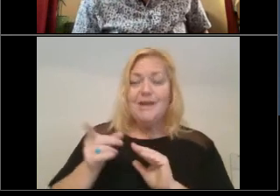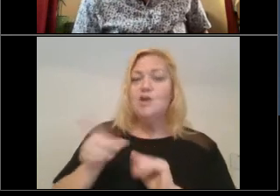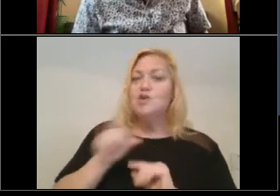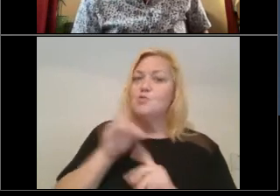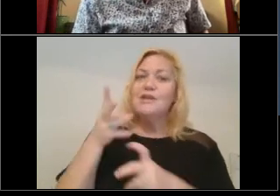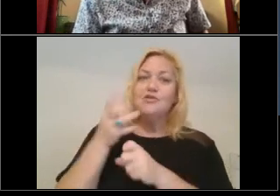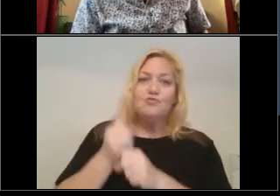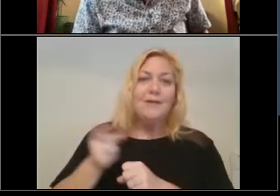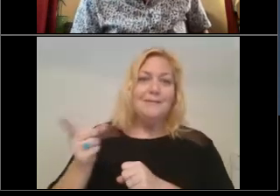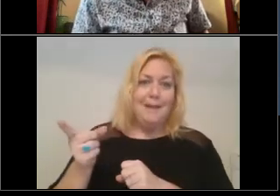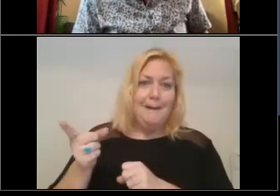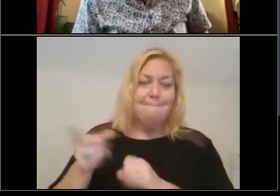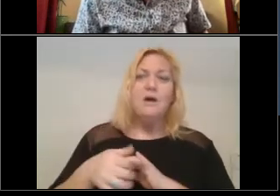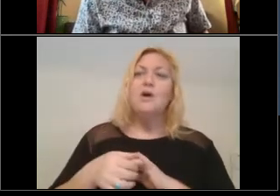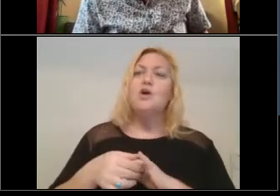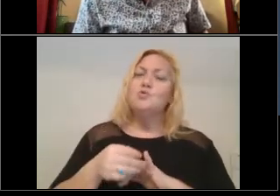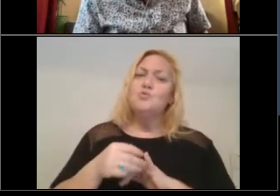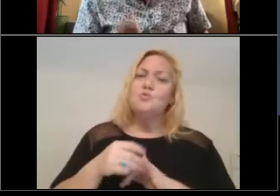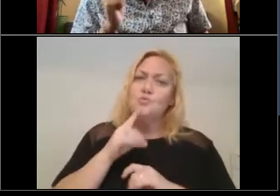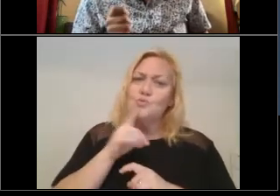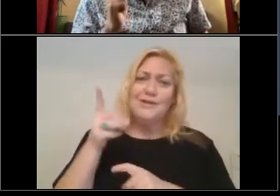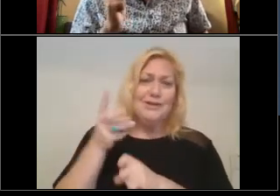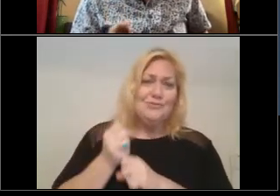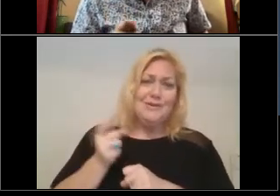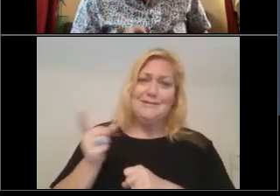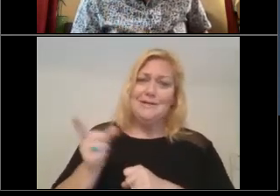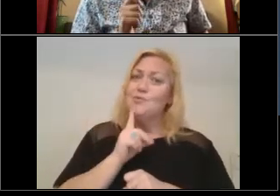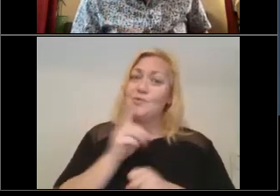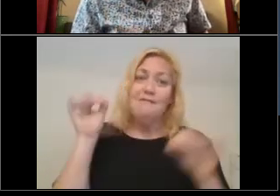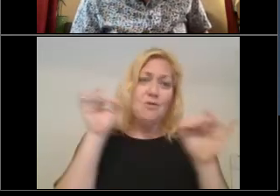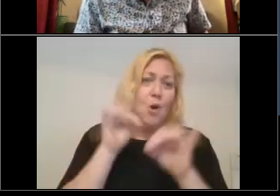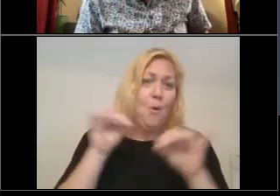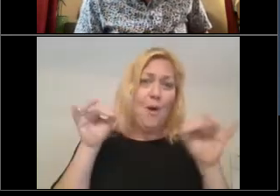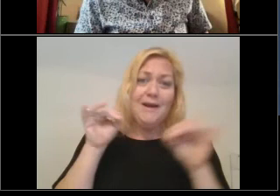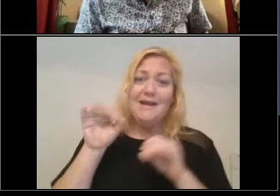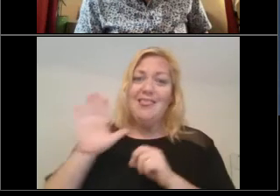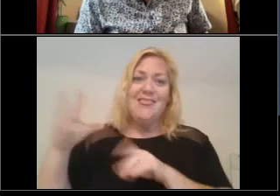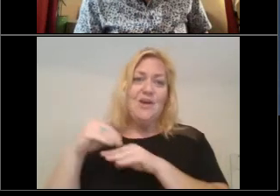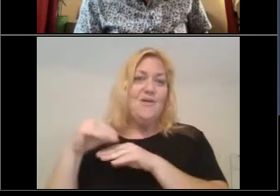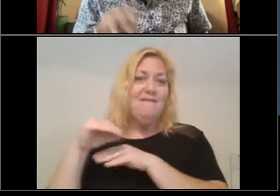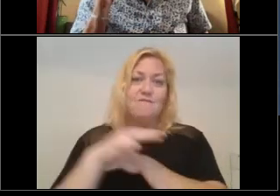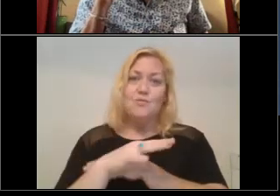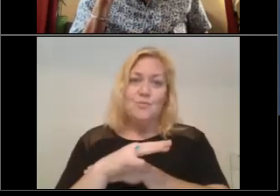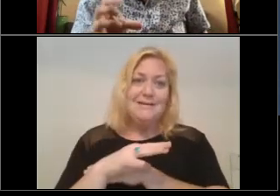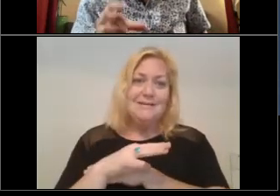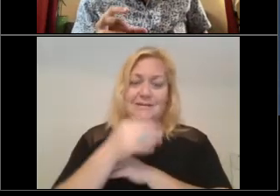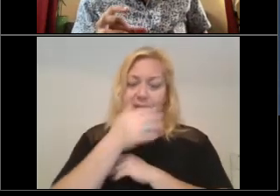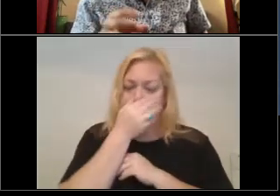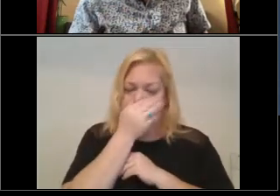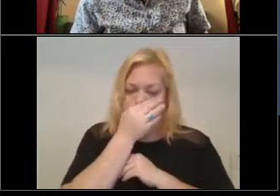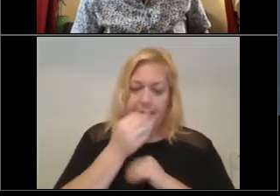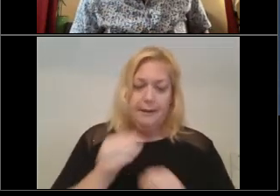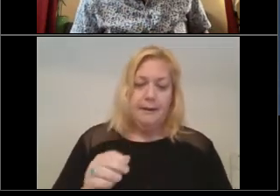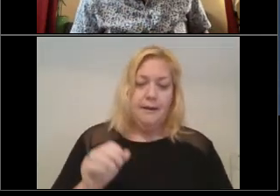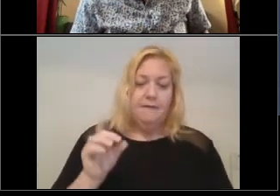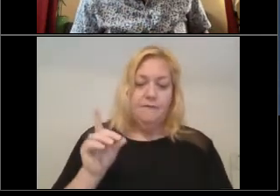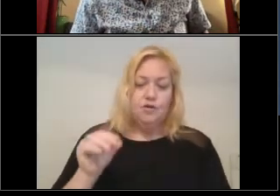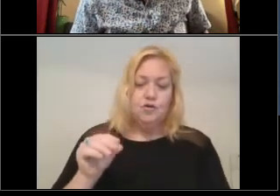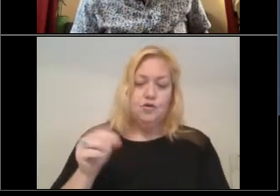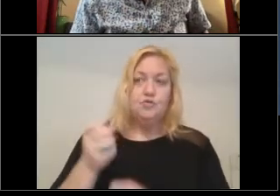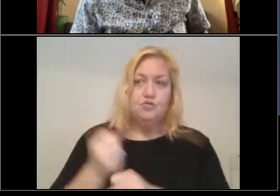trust them, that you really, really trust them, because you really have no idea the impact that it have. So you please do trust them,